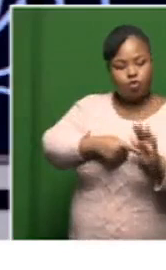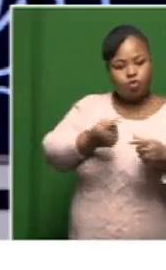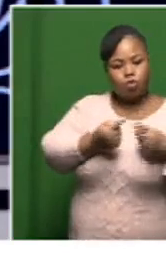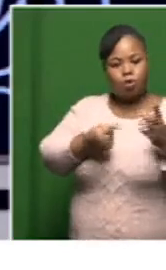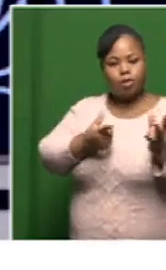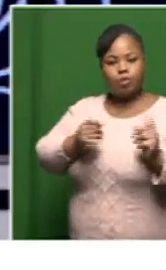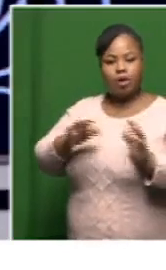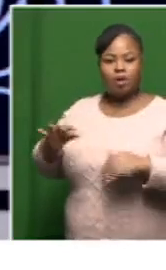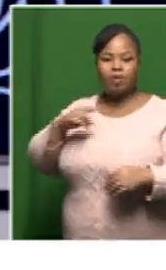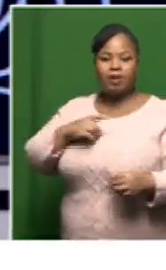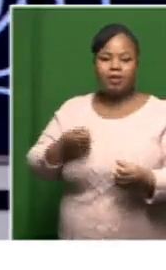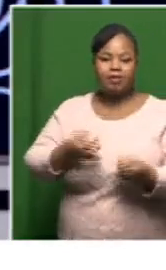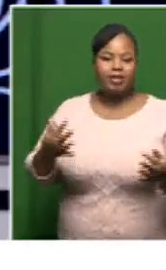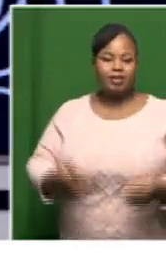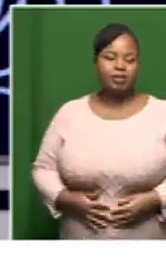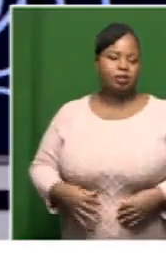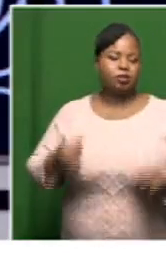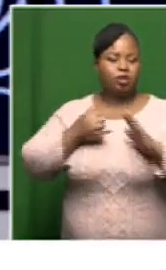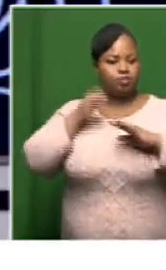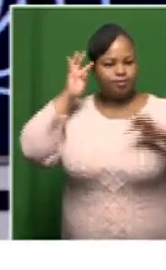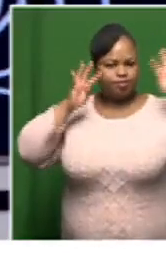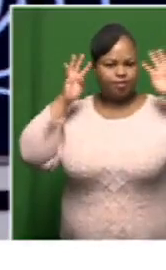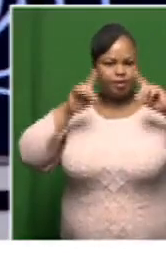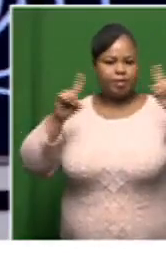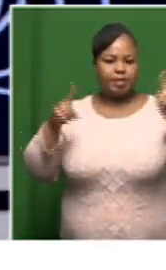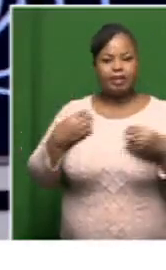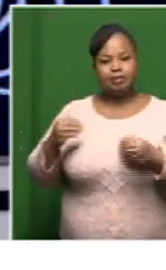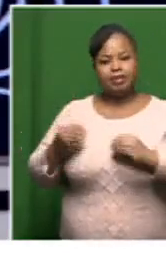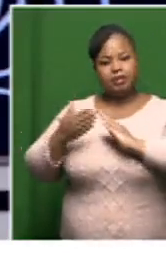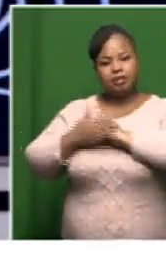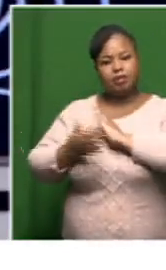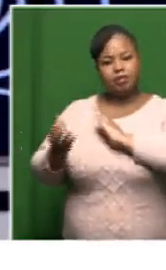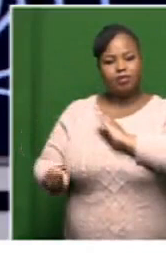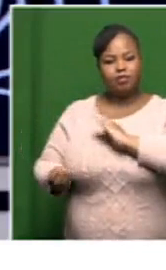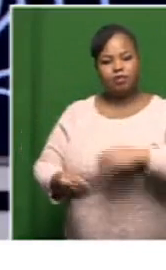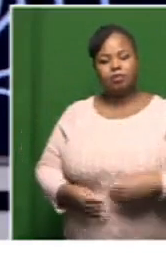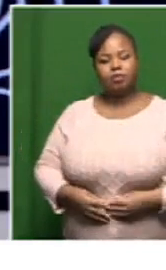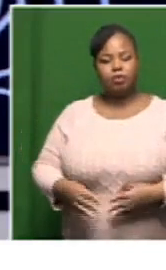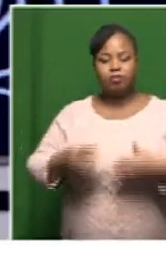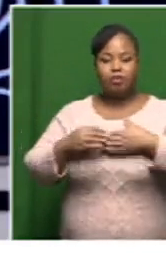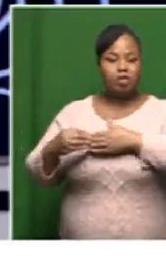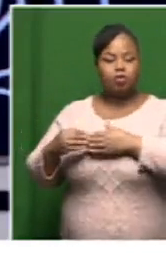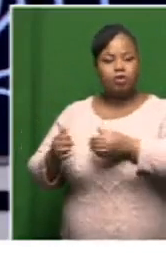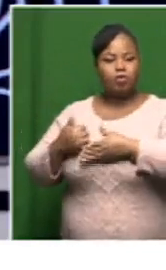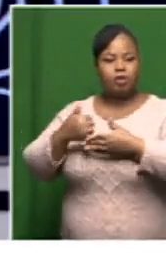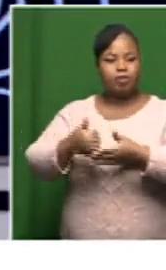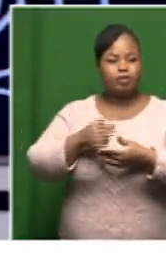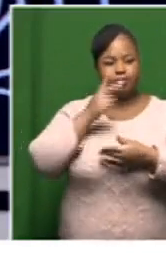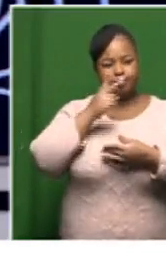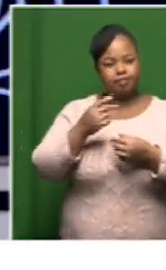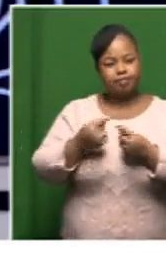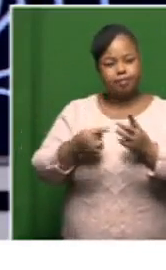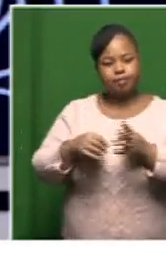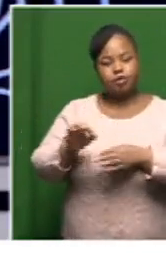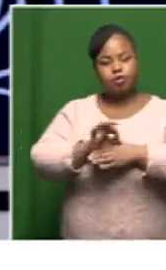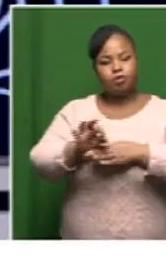us, we just come in as just creatives, but then there's the business side as well. Yes. So a mentor should assist you to actually see those things